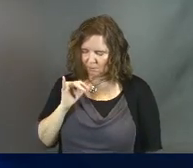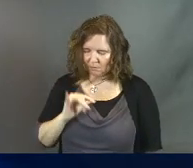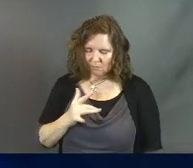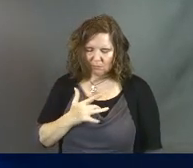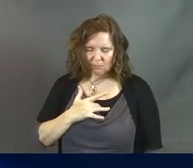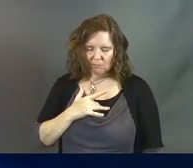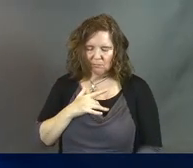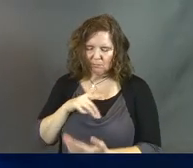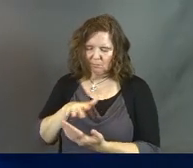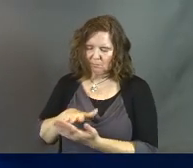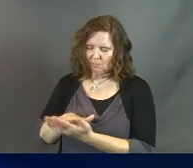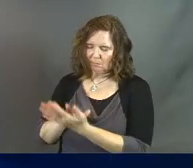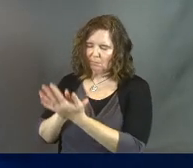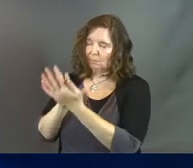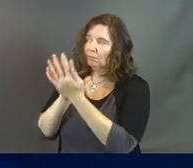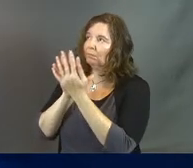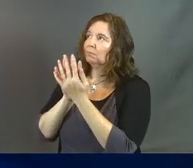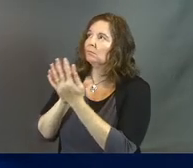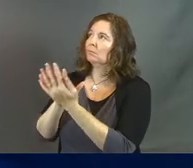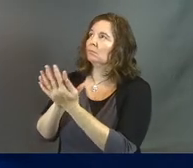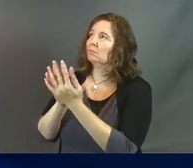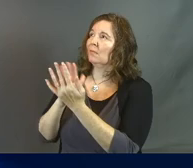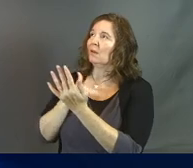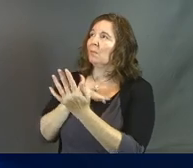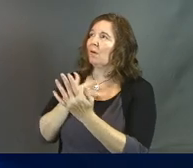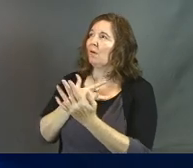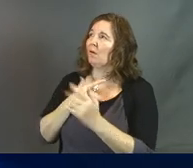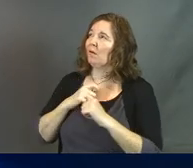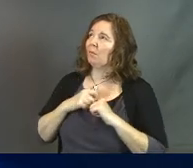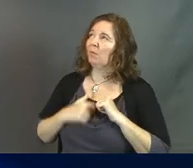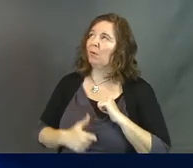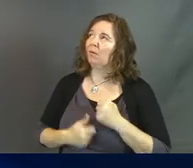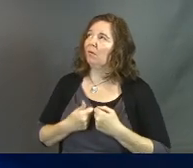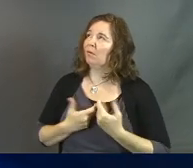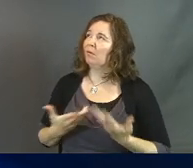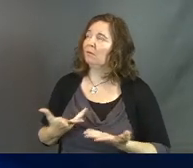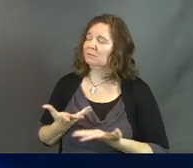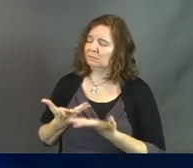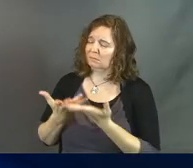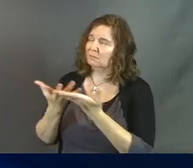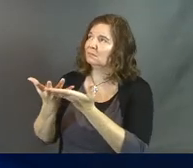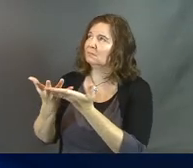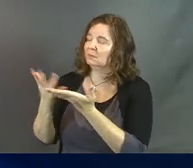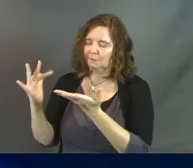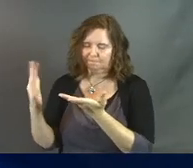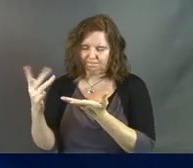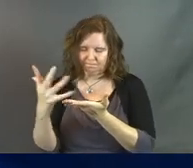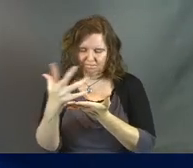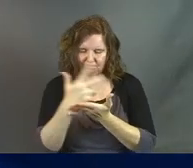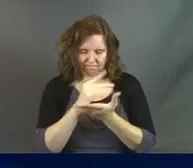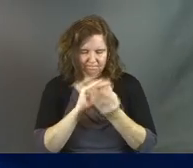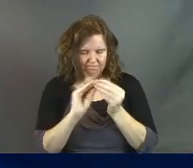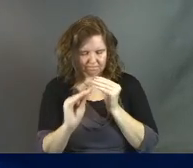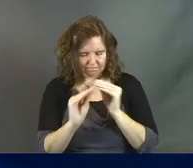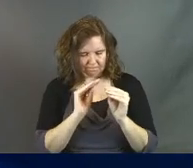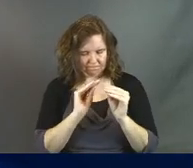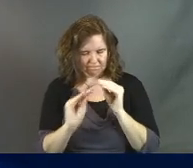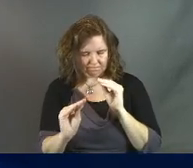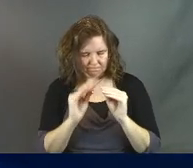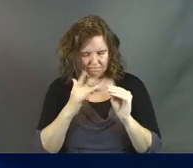introduced me to your love, and you picked up all my